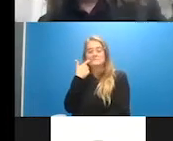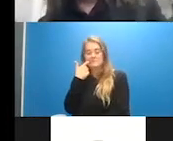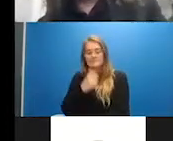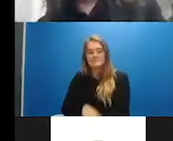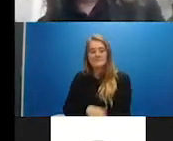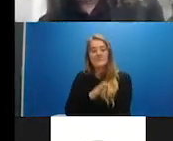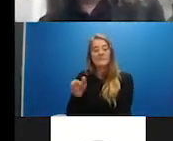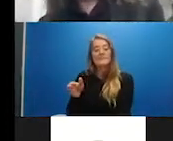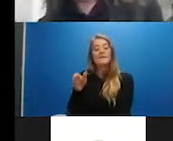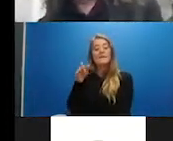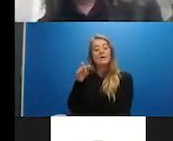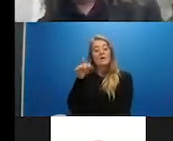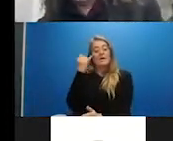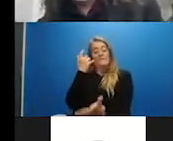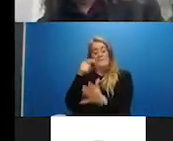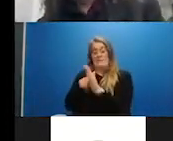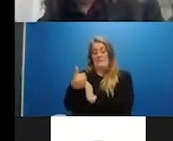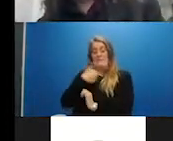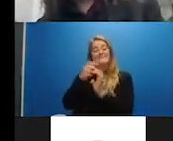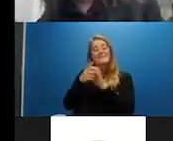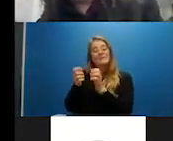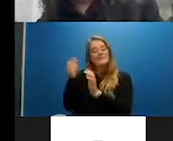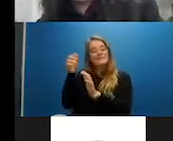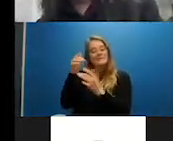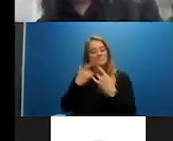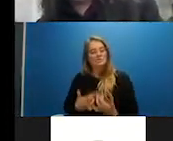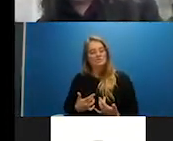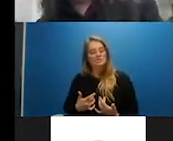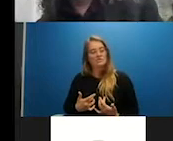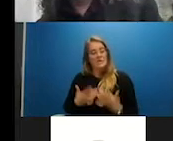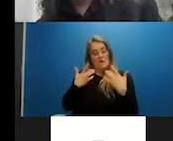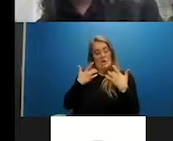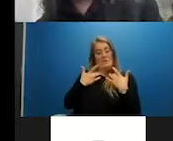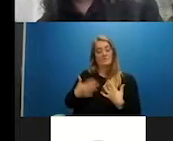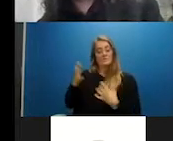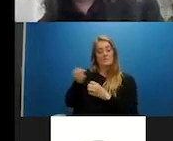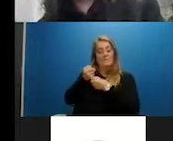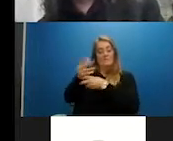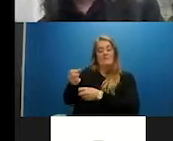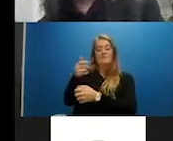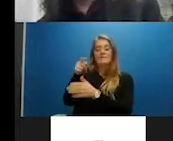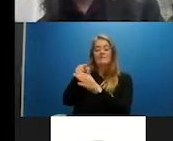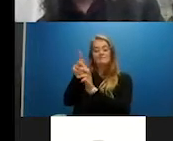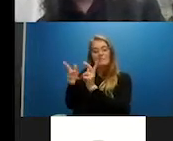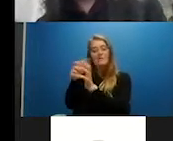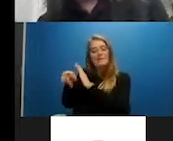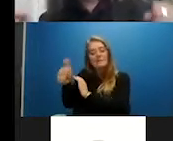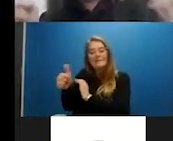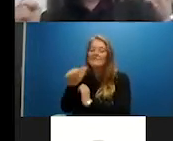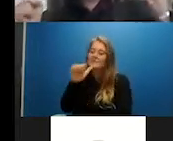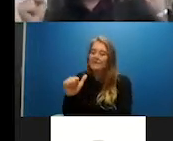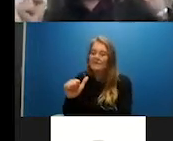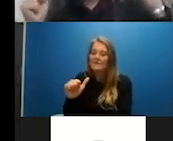tied to depression, about 50% of the time, it's not depression that causes suicide. It's that when people are